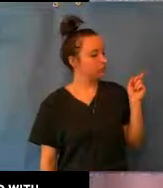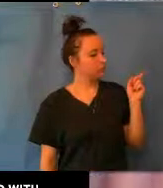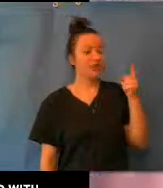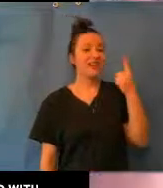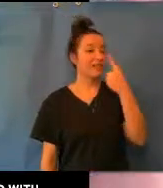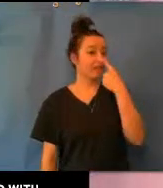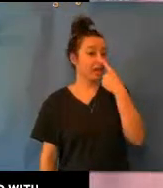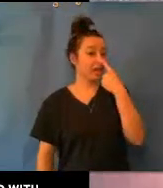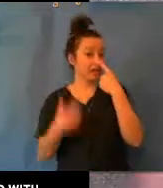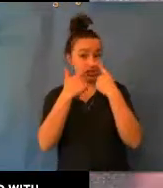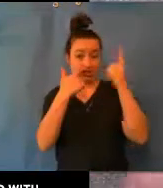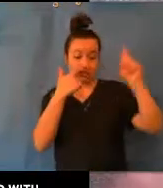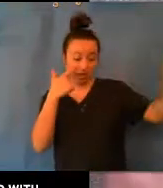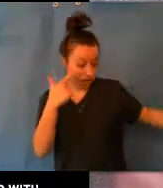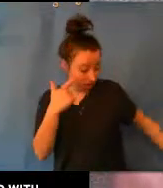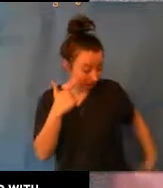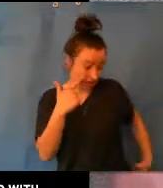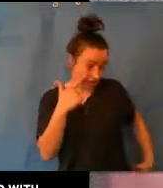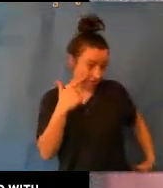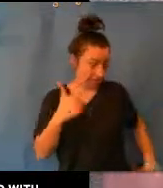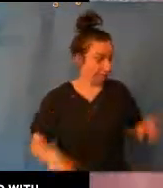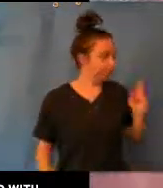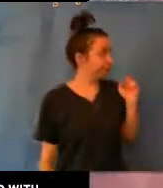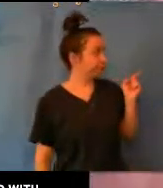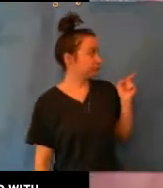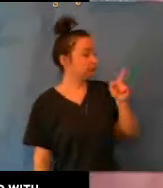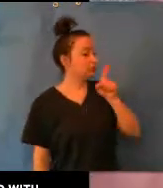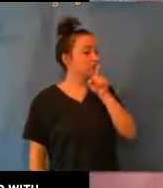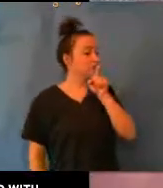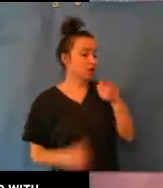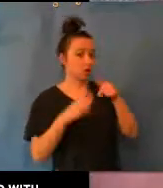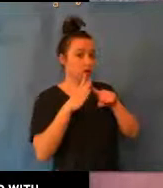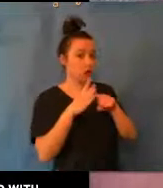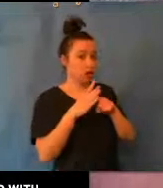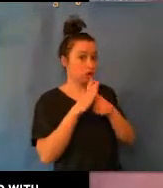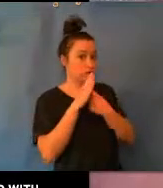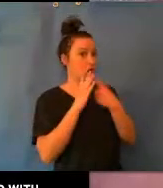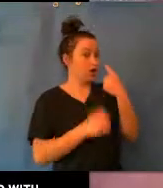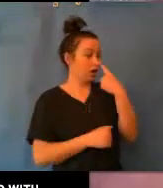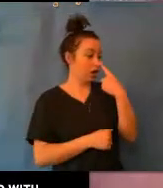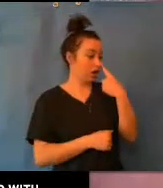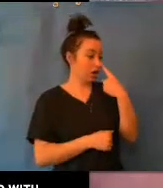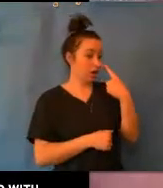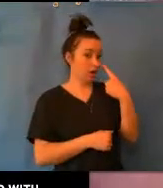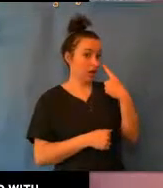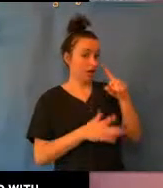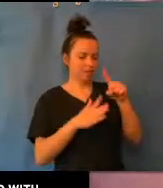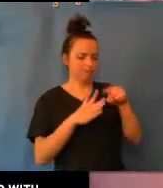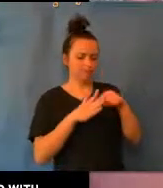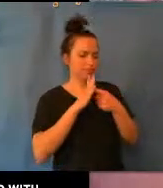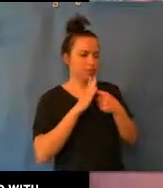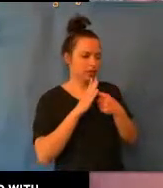his tail because that's his whole body. We've got to make sure that the paper clips start at the end and are